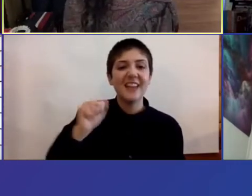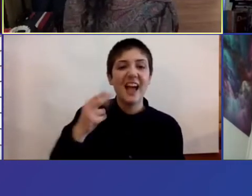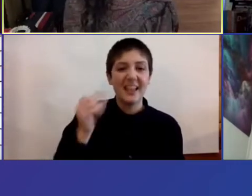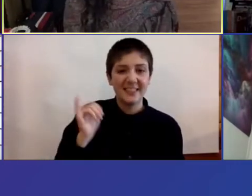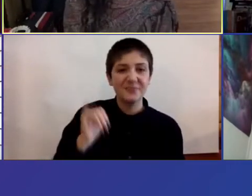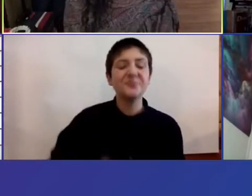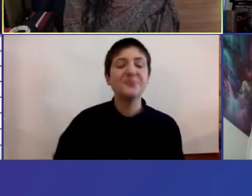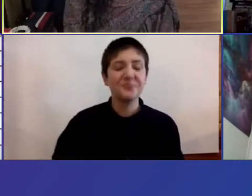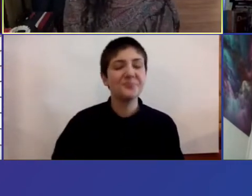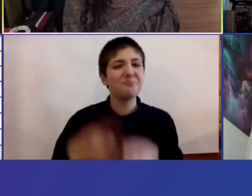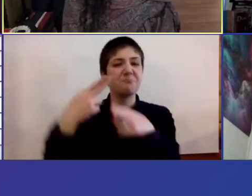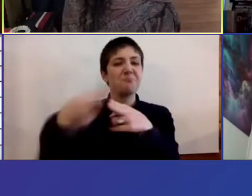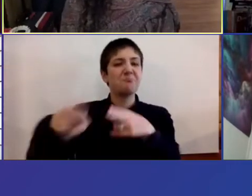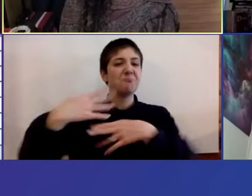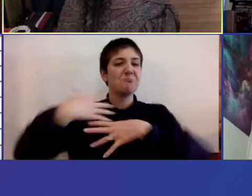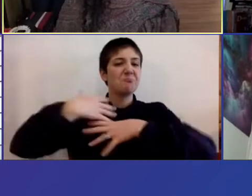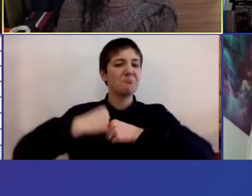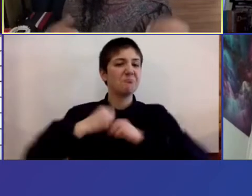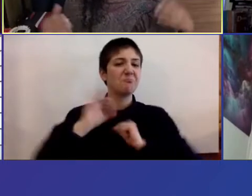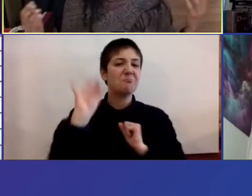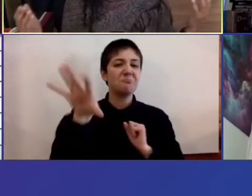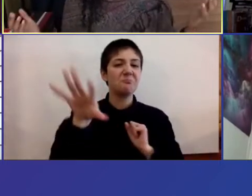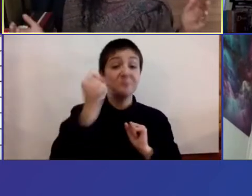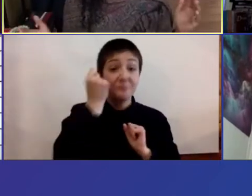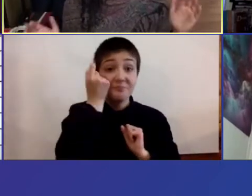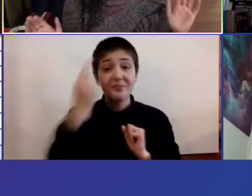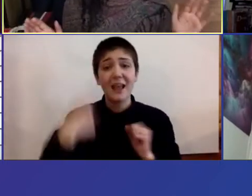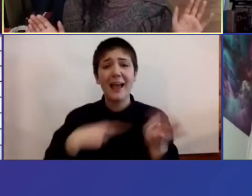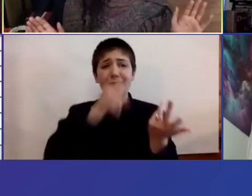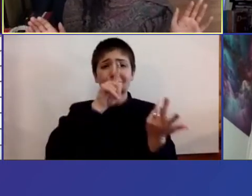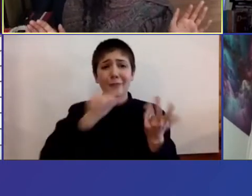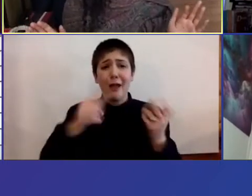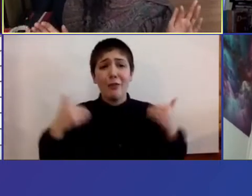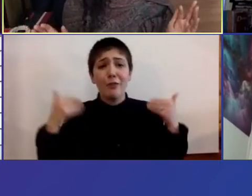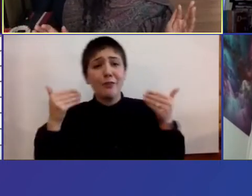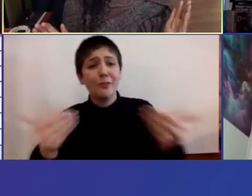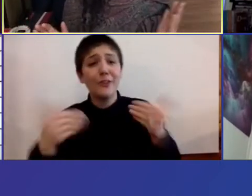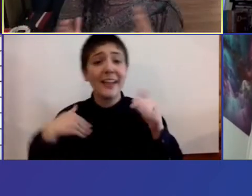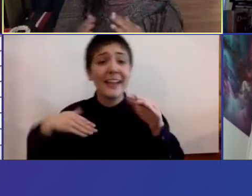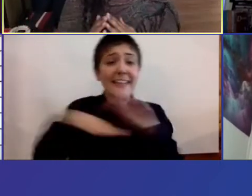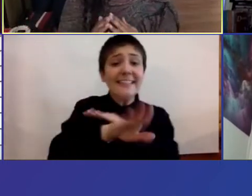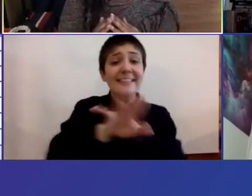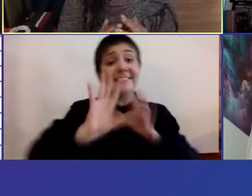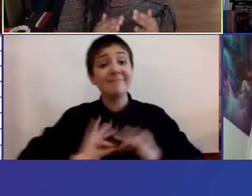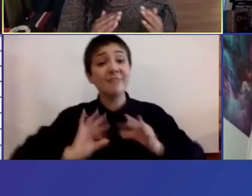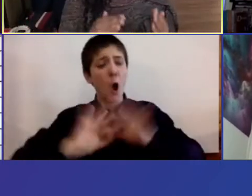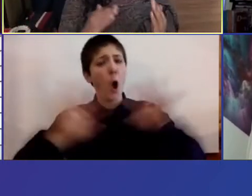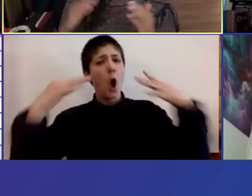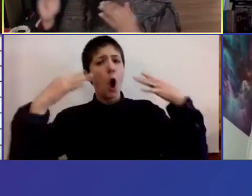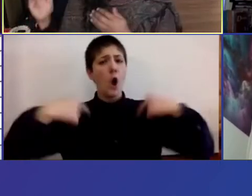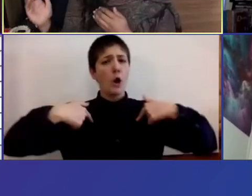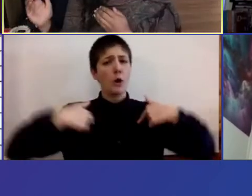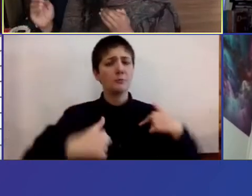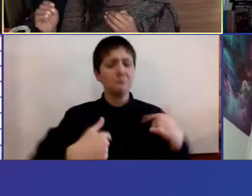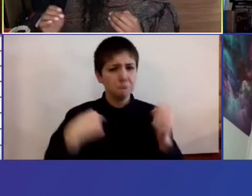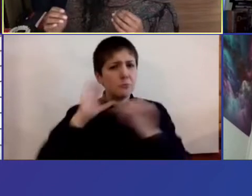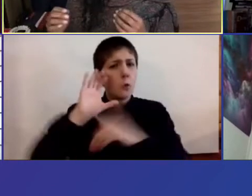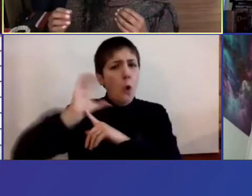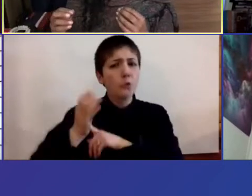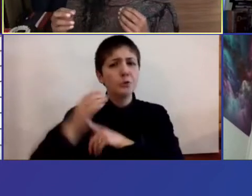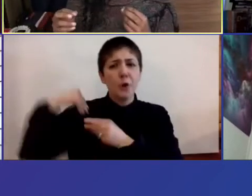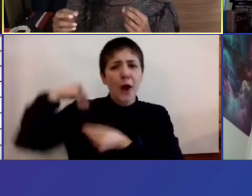for all of us, we don't come in saying, I'm a cultural bearer of tradition. It's something that after years